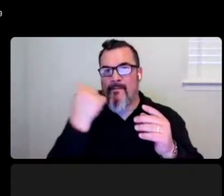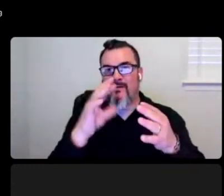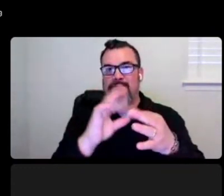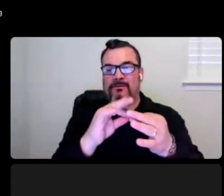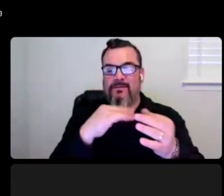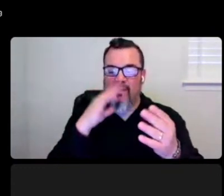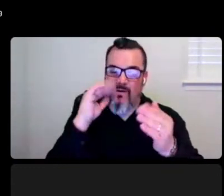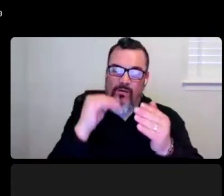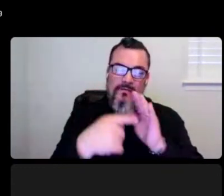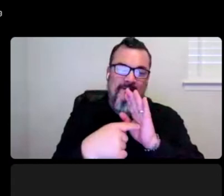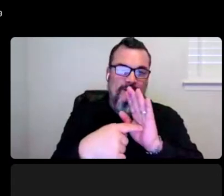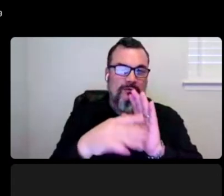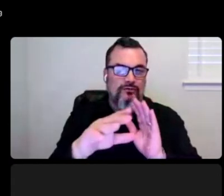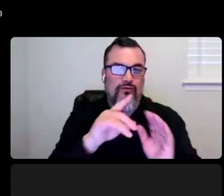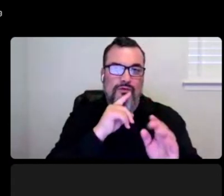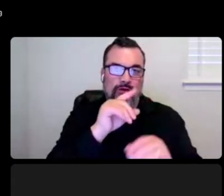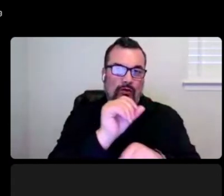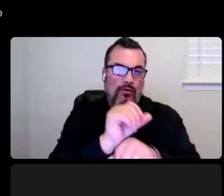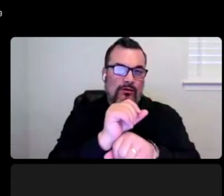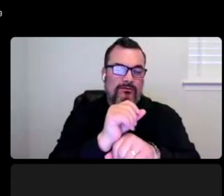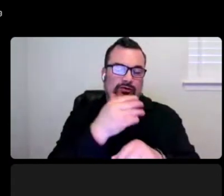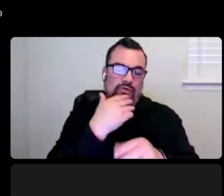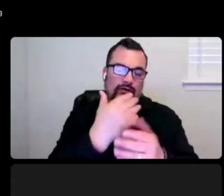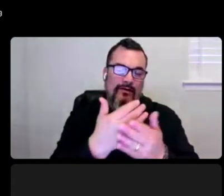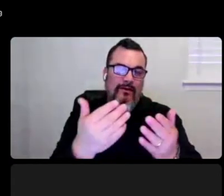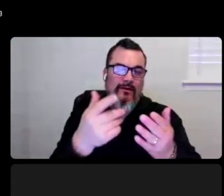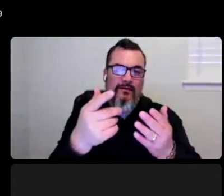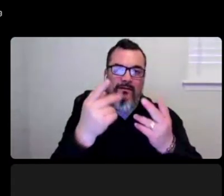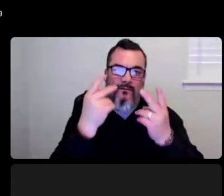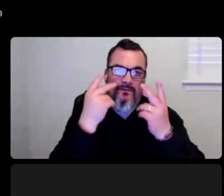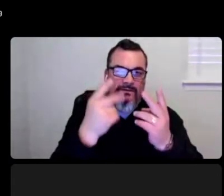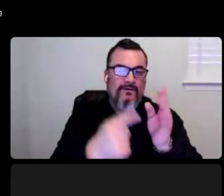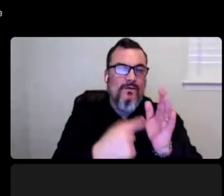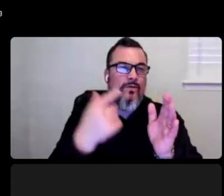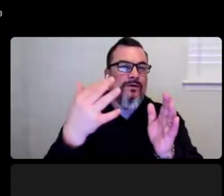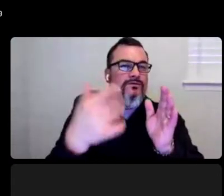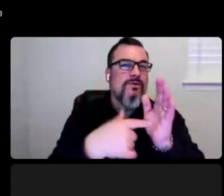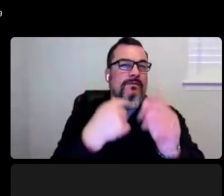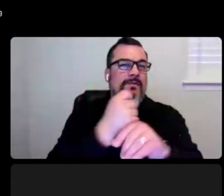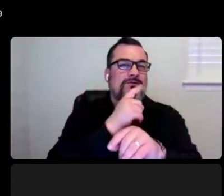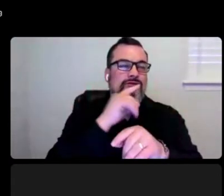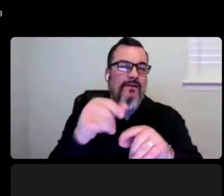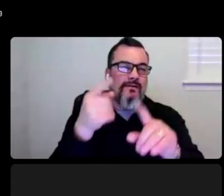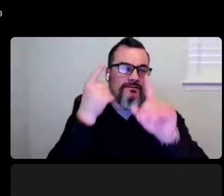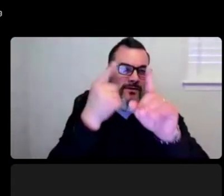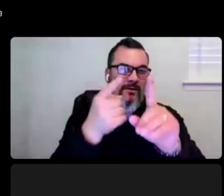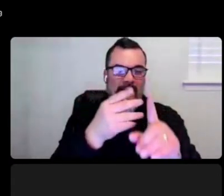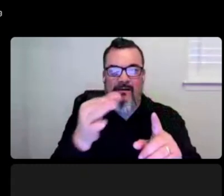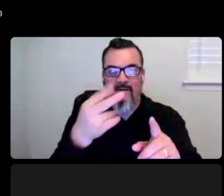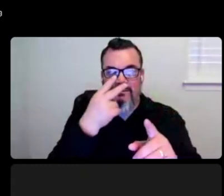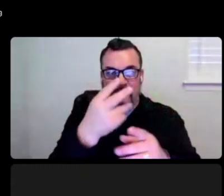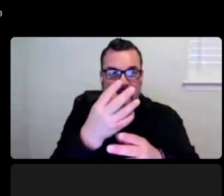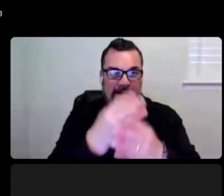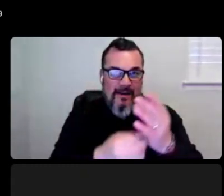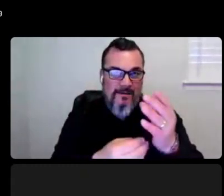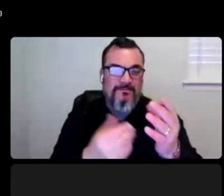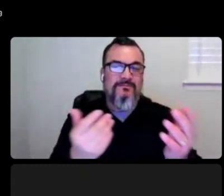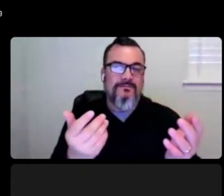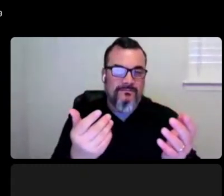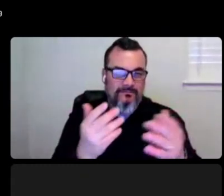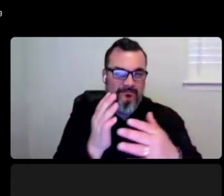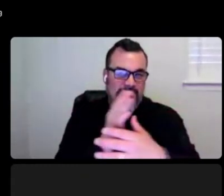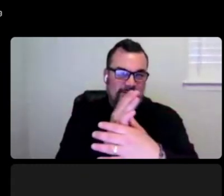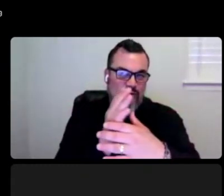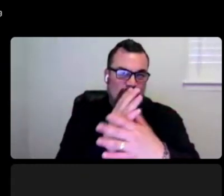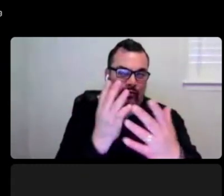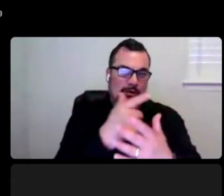hope it reflects your real work. It's a good thing to revisit every once in a while and make sure that's the target. And if you see gaps between